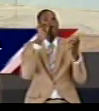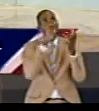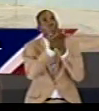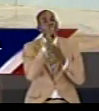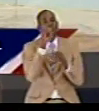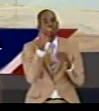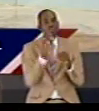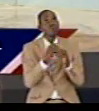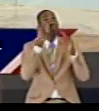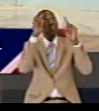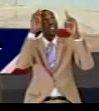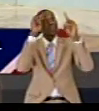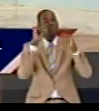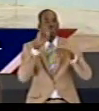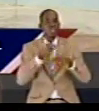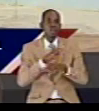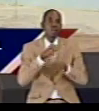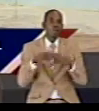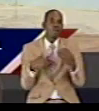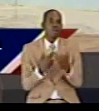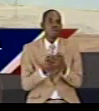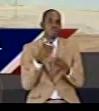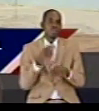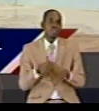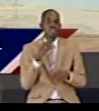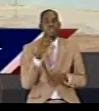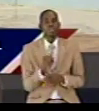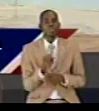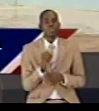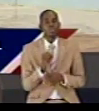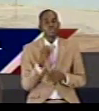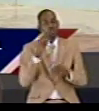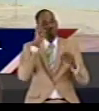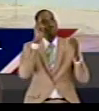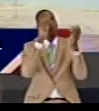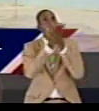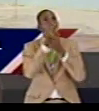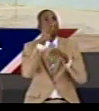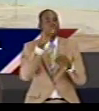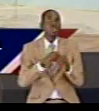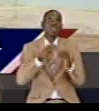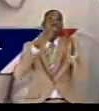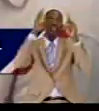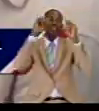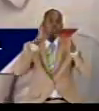him at all times. Trust in him. Tell me.